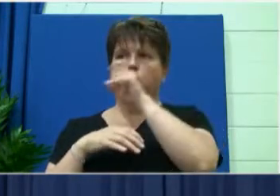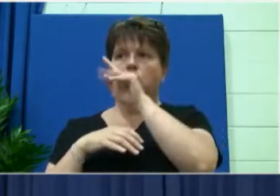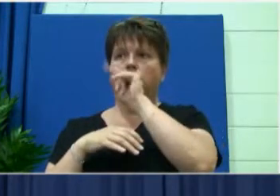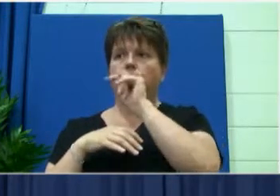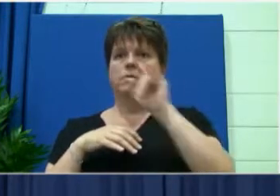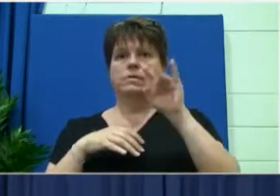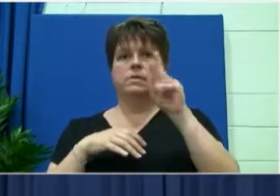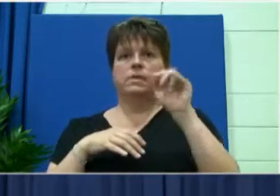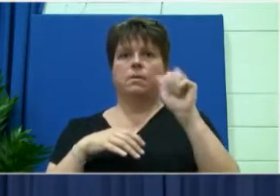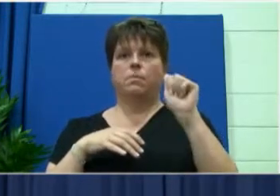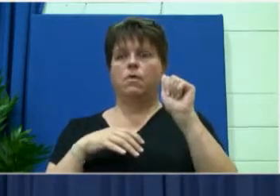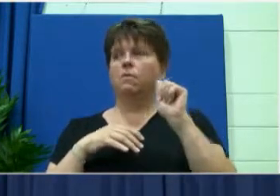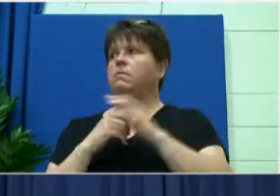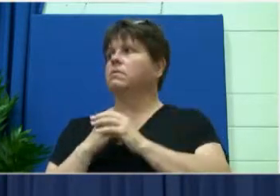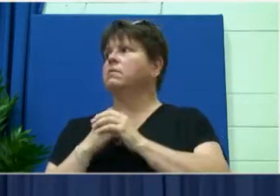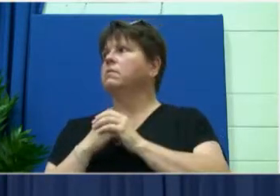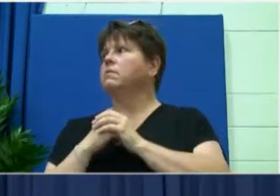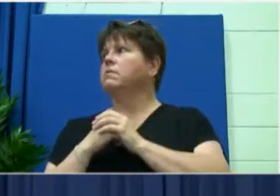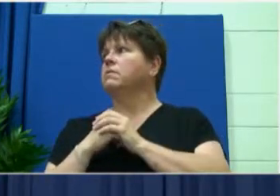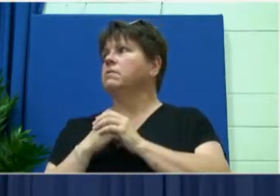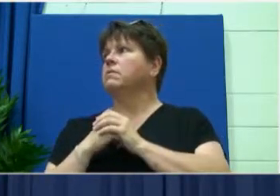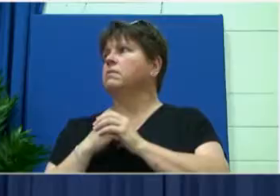and Tamara Manning.